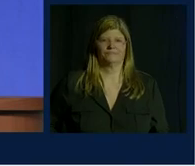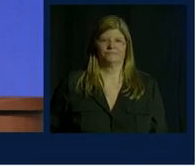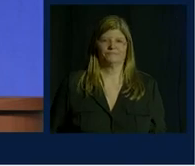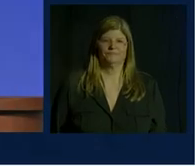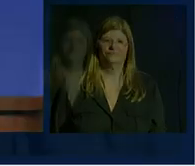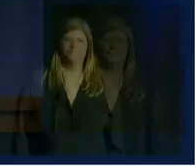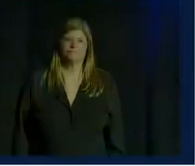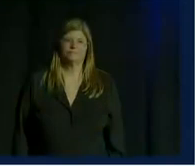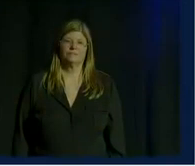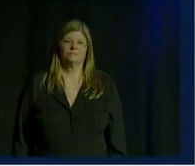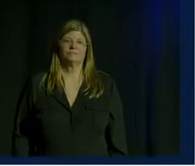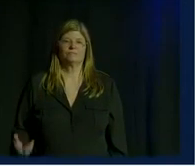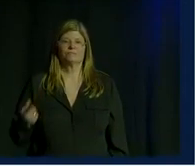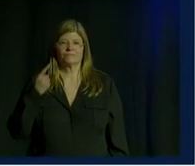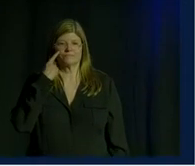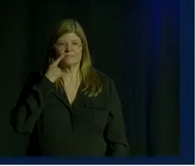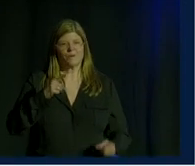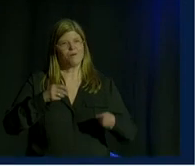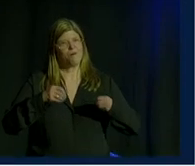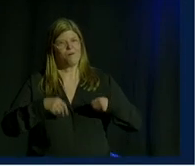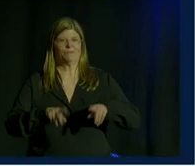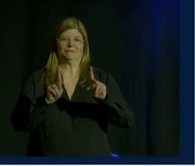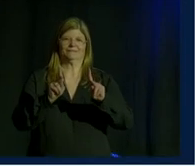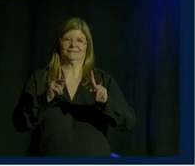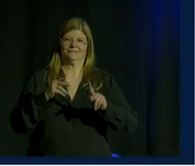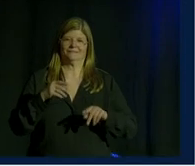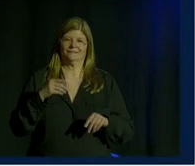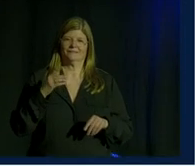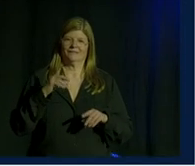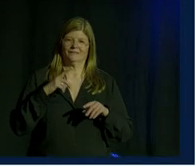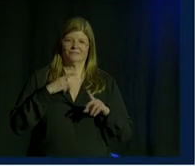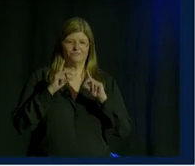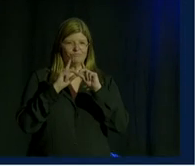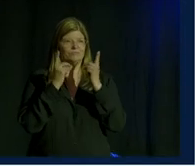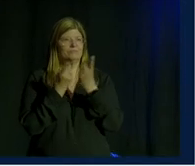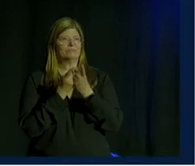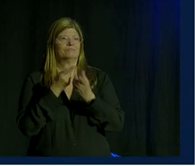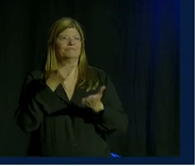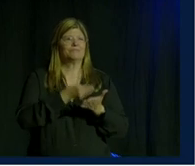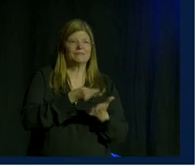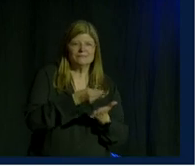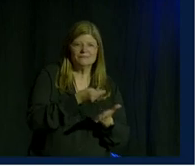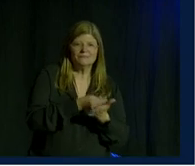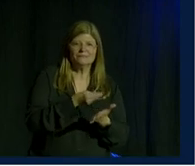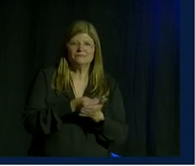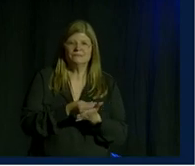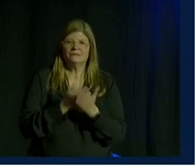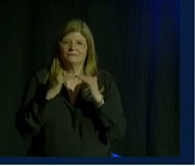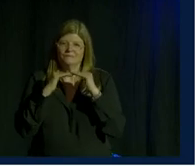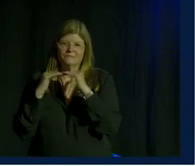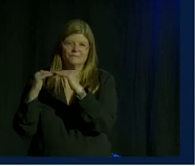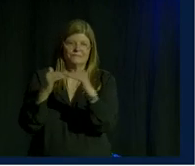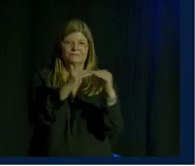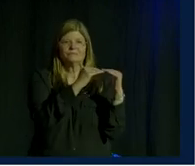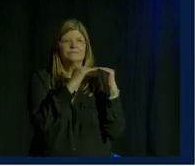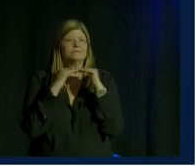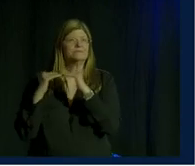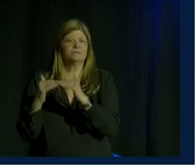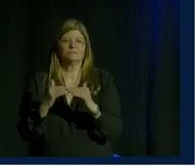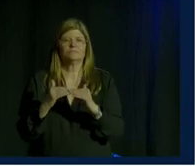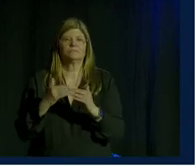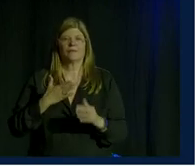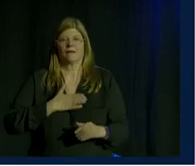opportunity. The Department of Consumer and Regulatory Affairs Accelerated Plan Review Program is very happy to participate in March